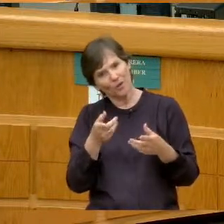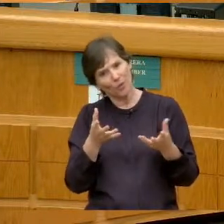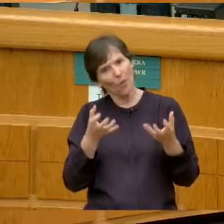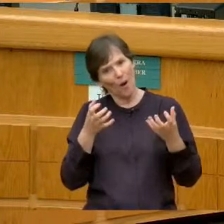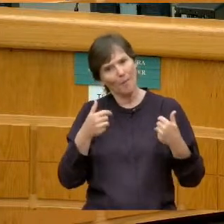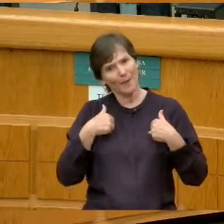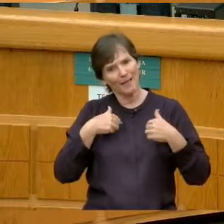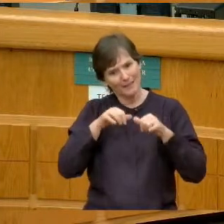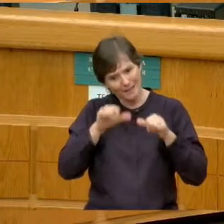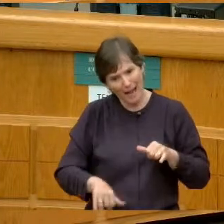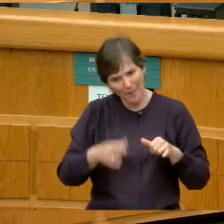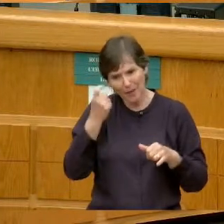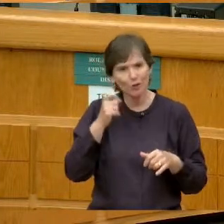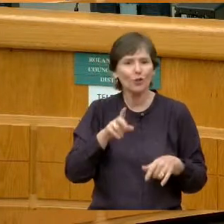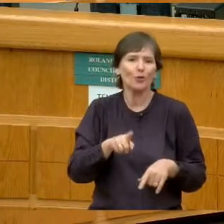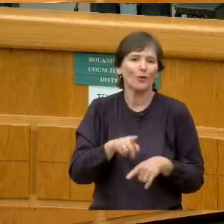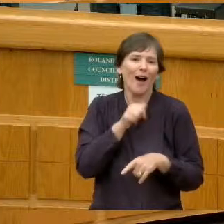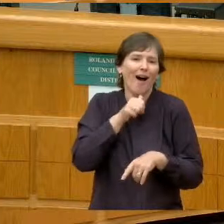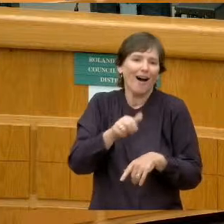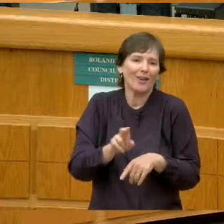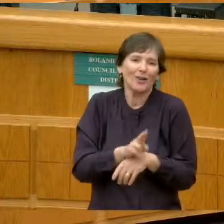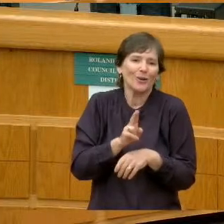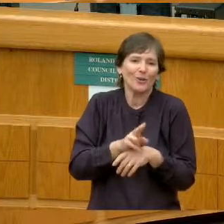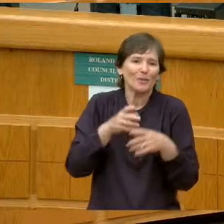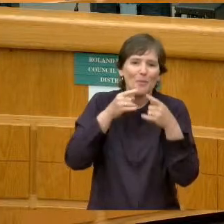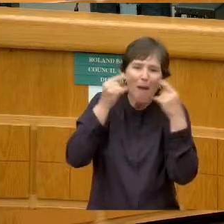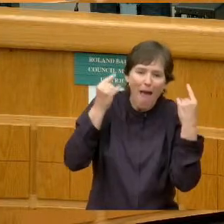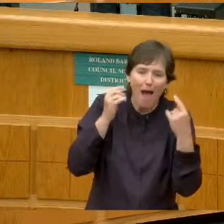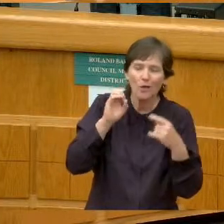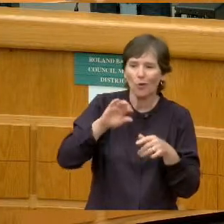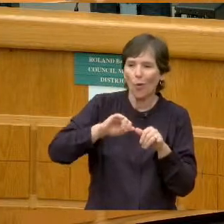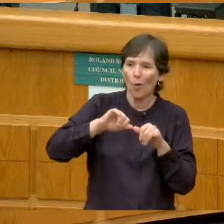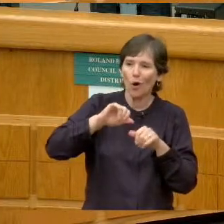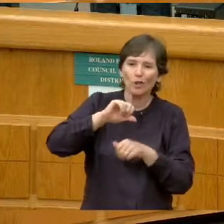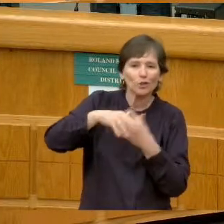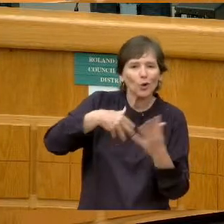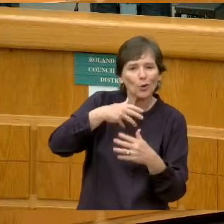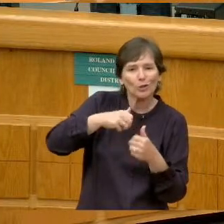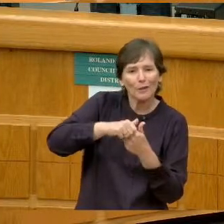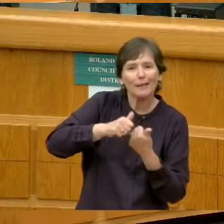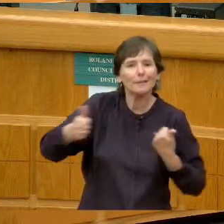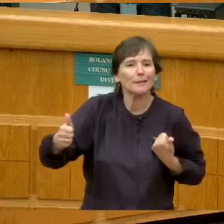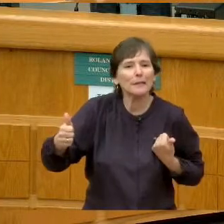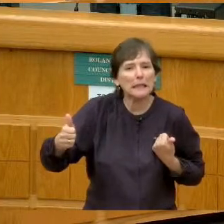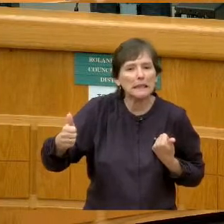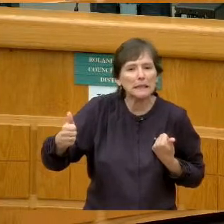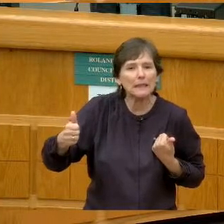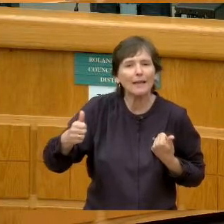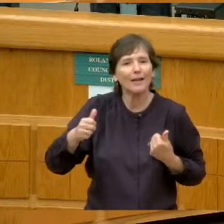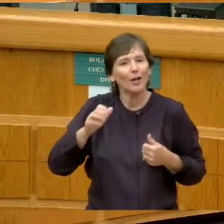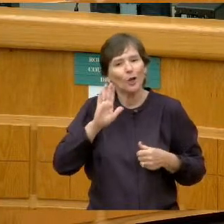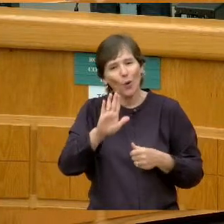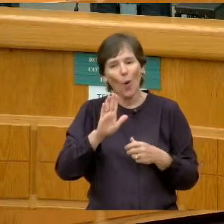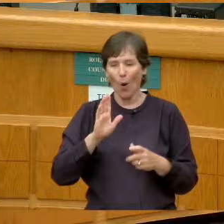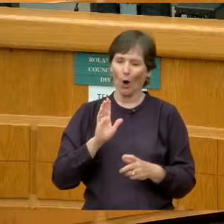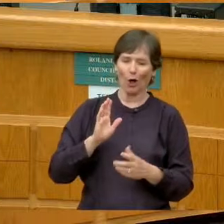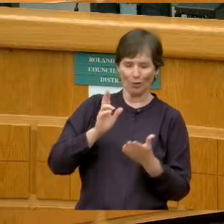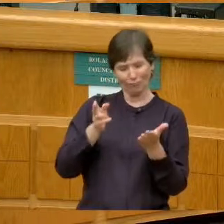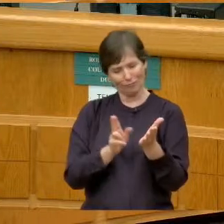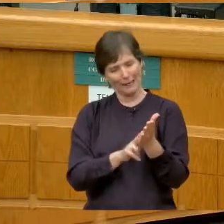your public health measures. Thank you for such a warm welcome here. Yours truly, COVID-19.